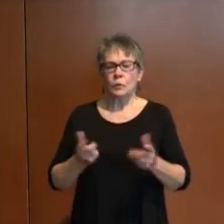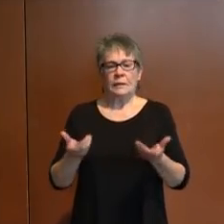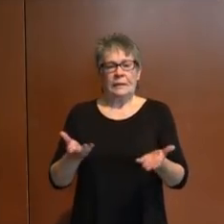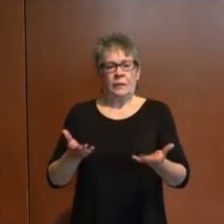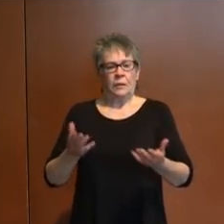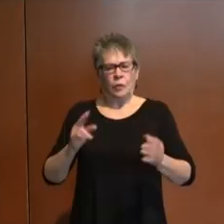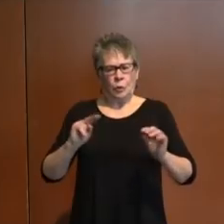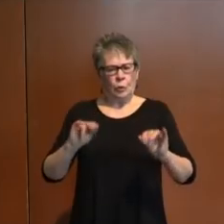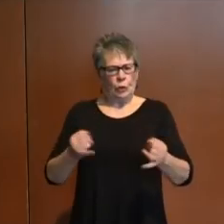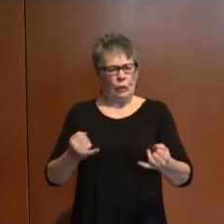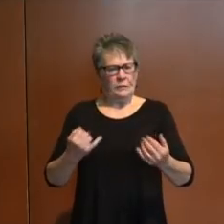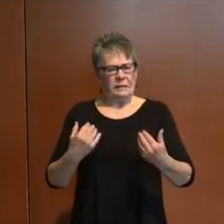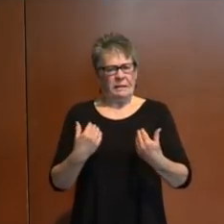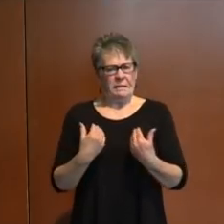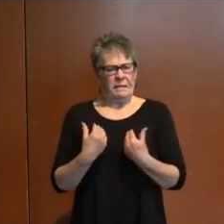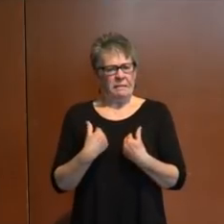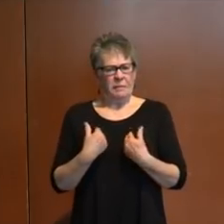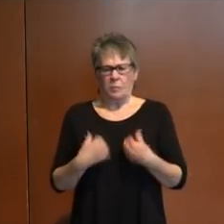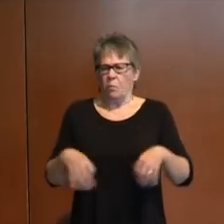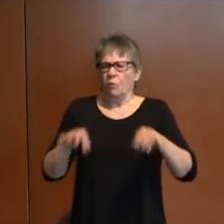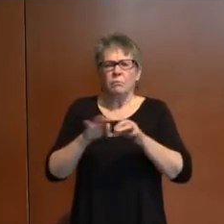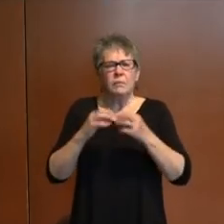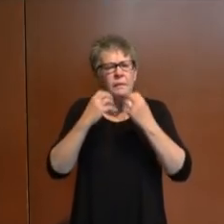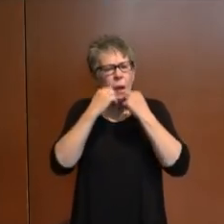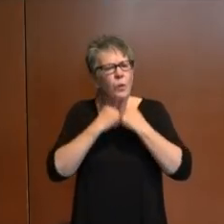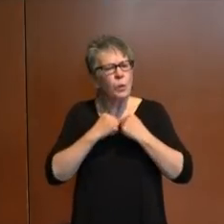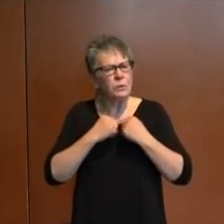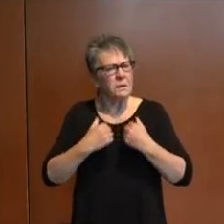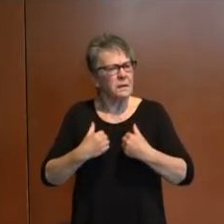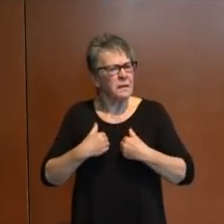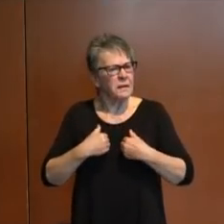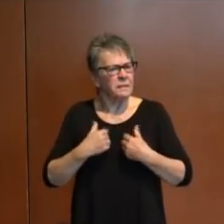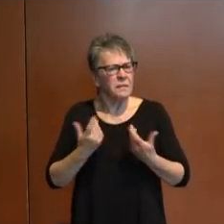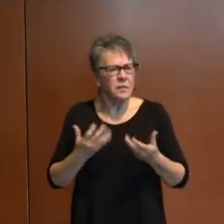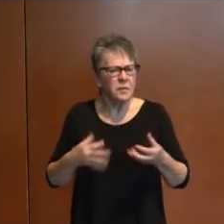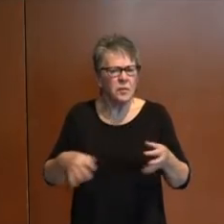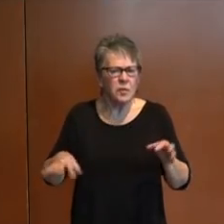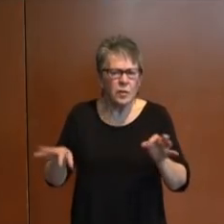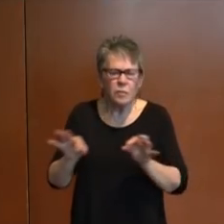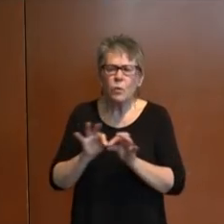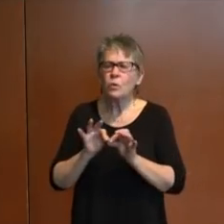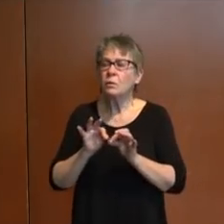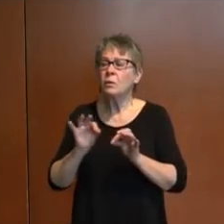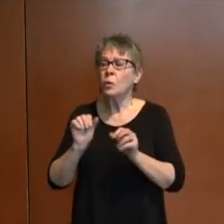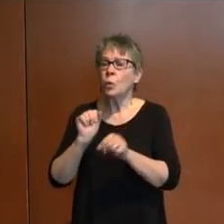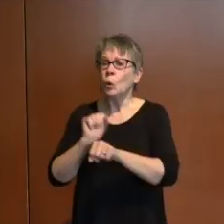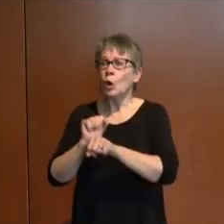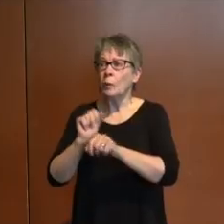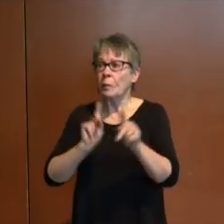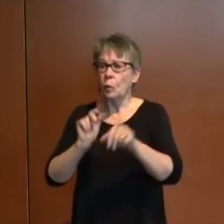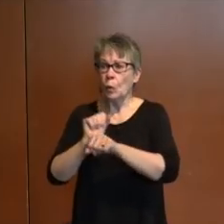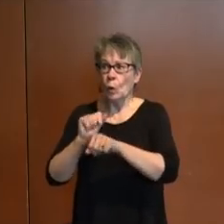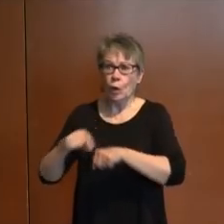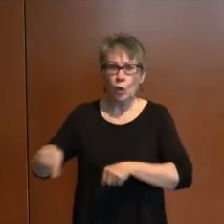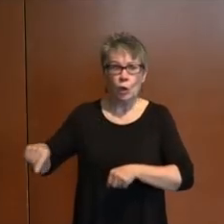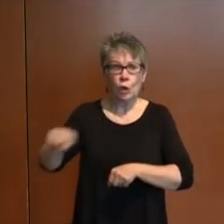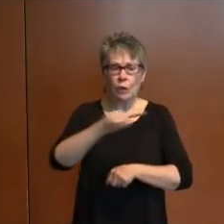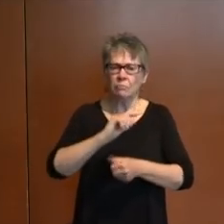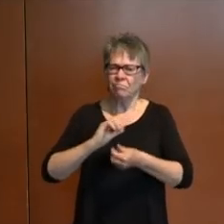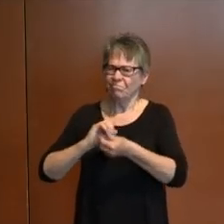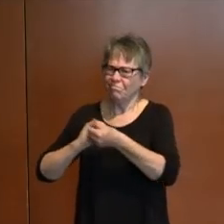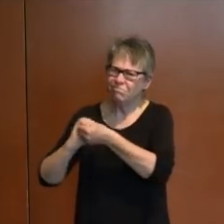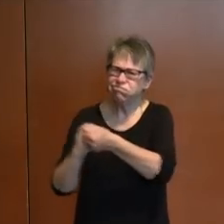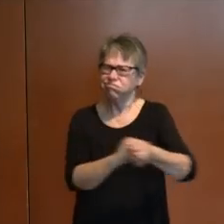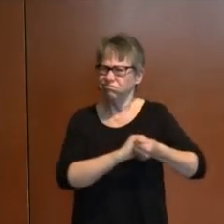terms how important it is that we pull through this together as one great, diverse New